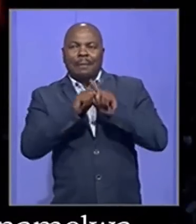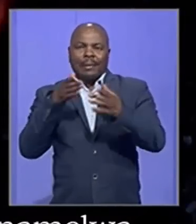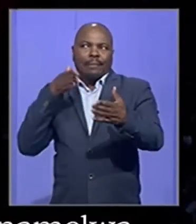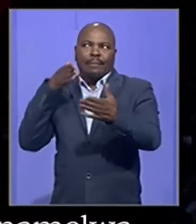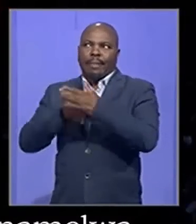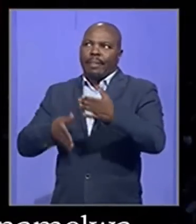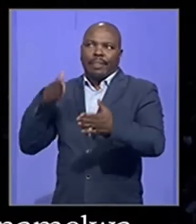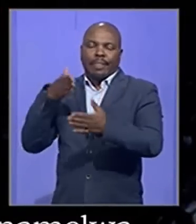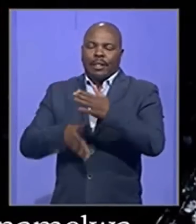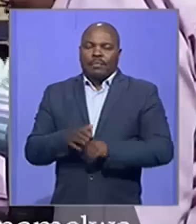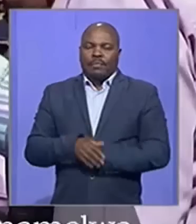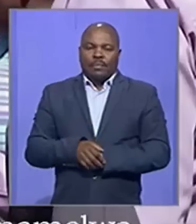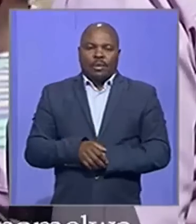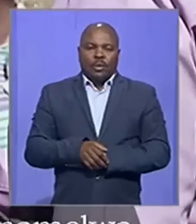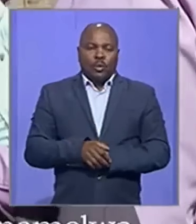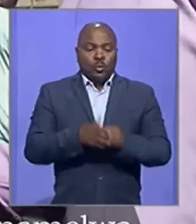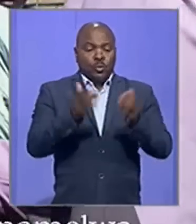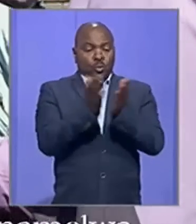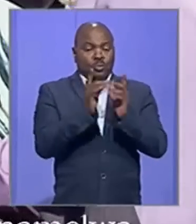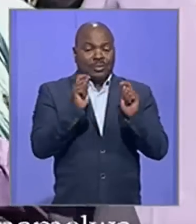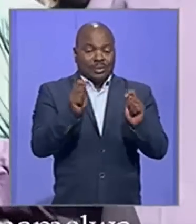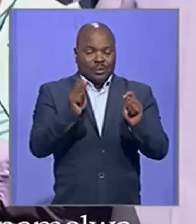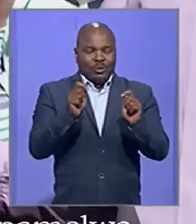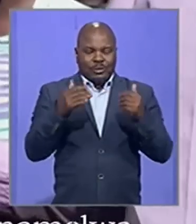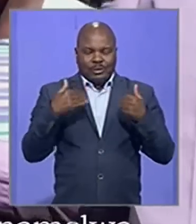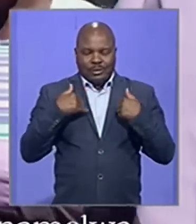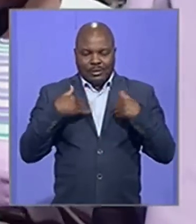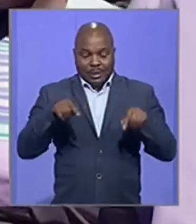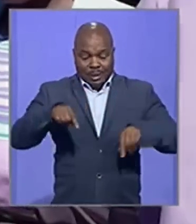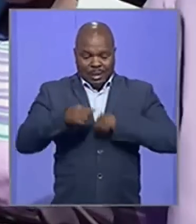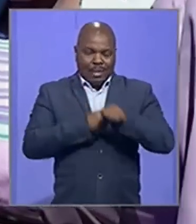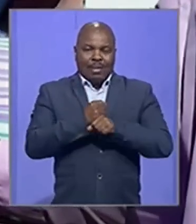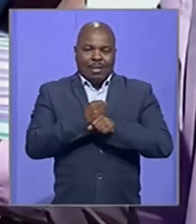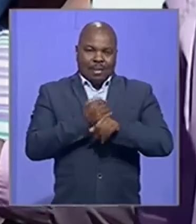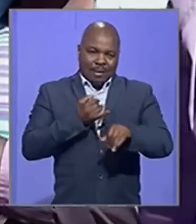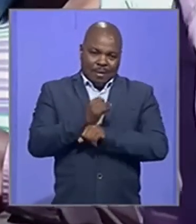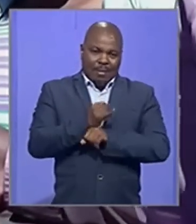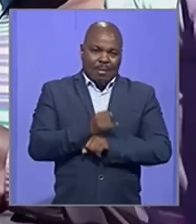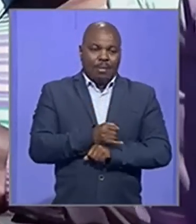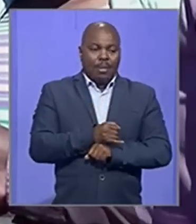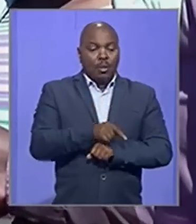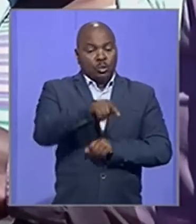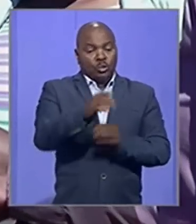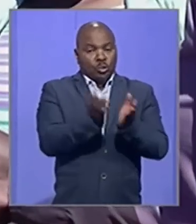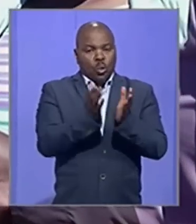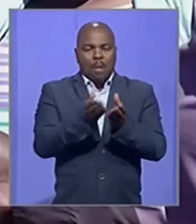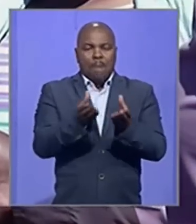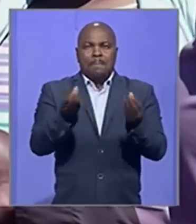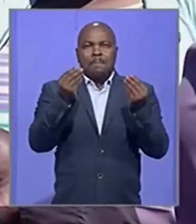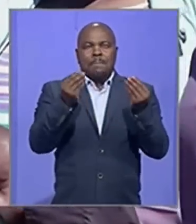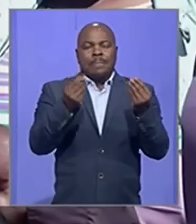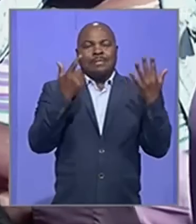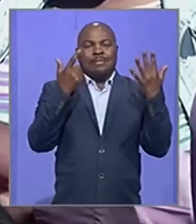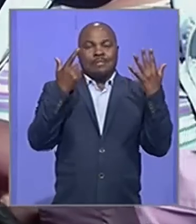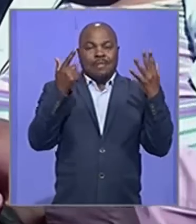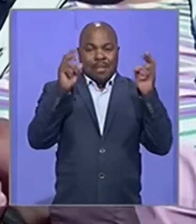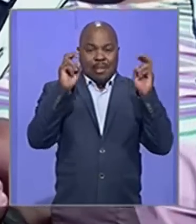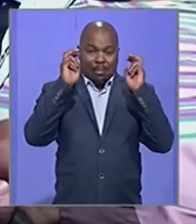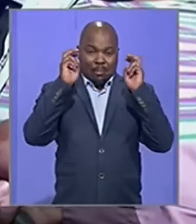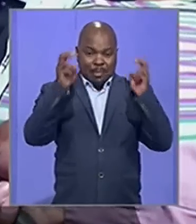atlege. Ntlha ya sekolo transport e simolotse ko tshimologong ya ngwaga. Sekolo se ne se filwe dibese di le 7